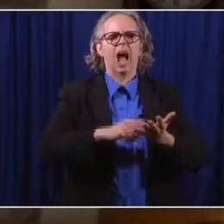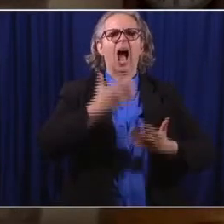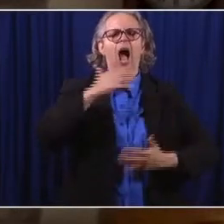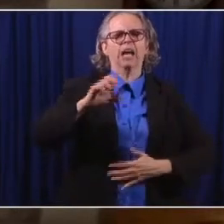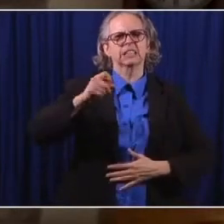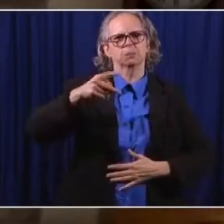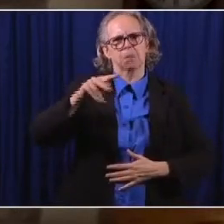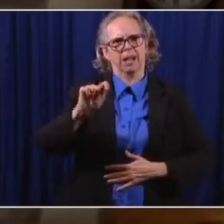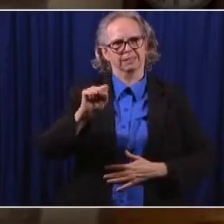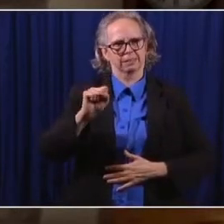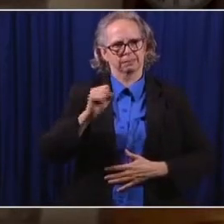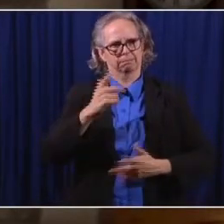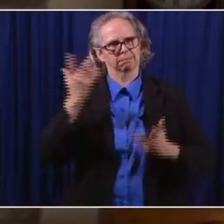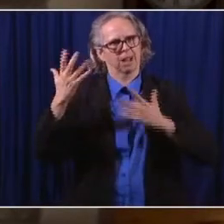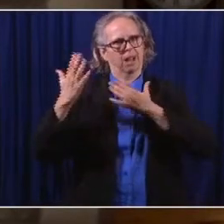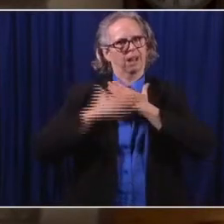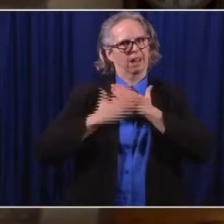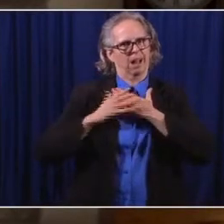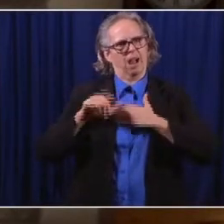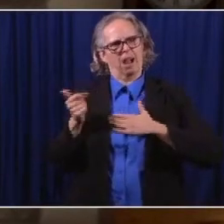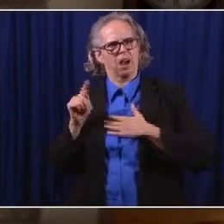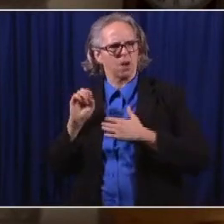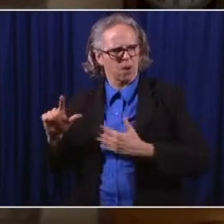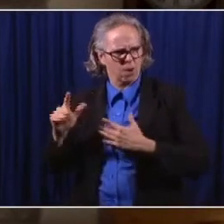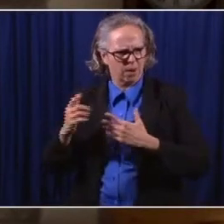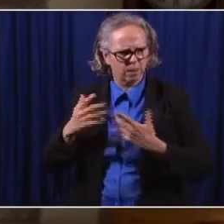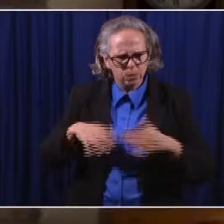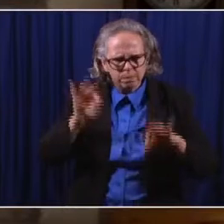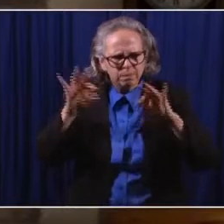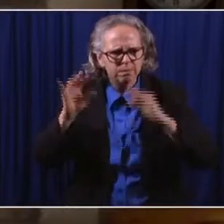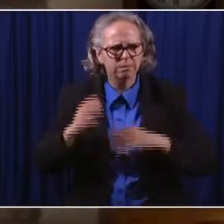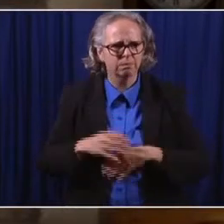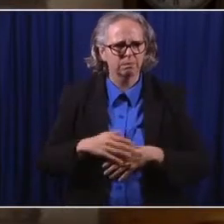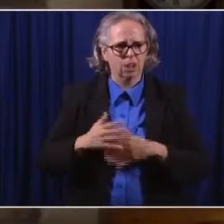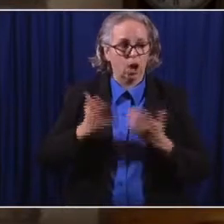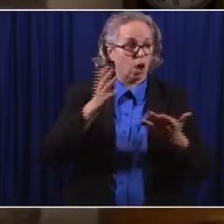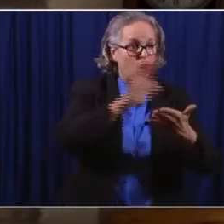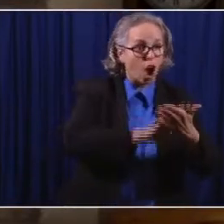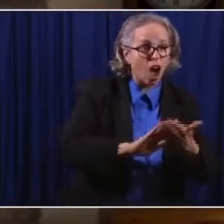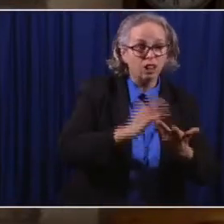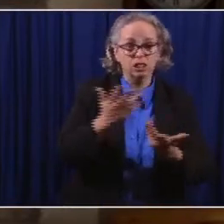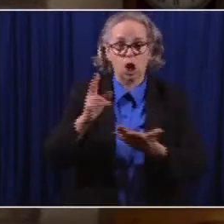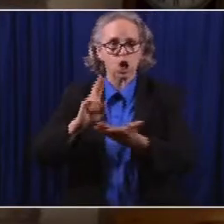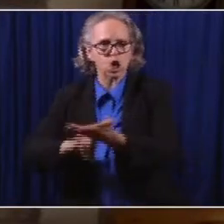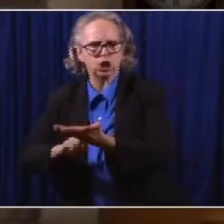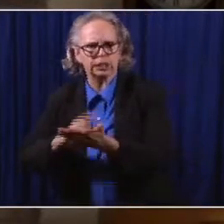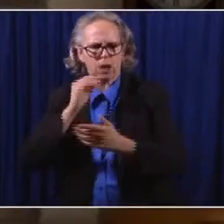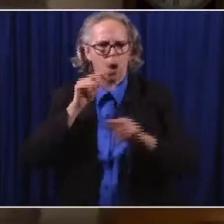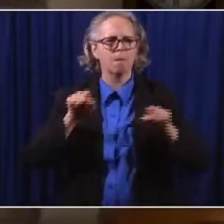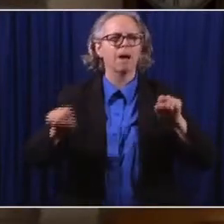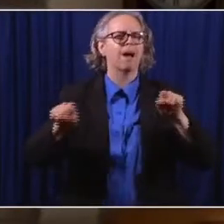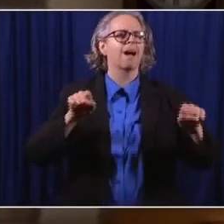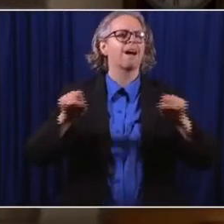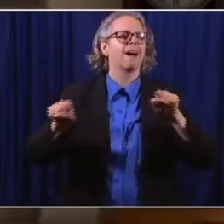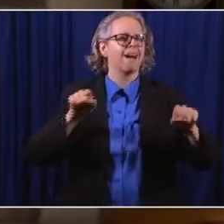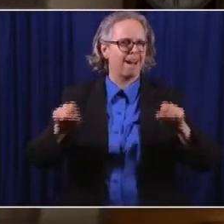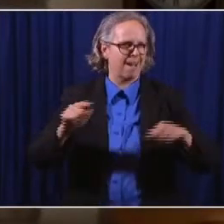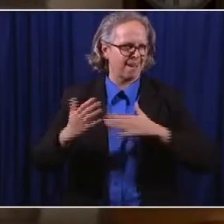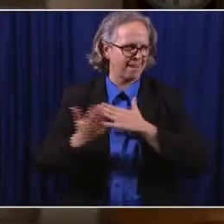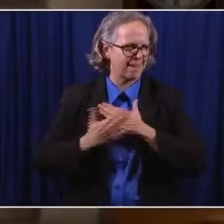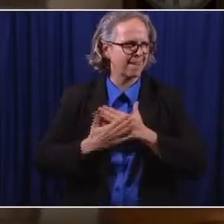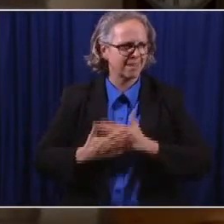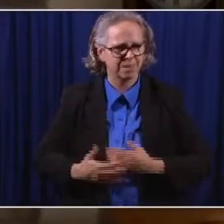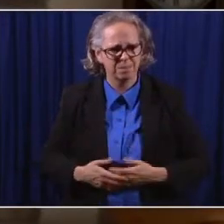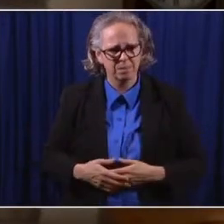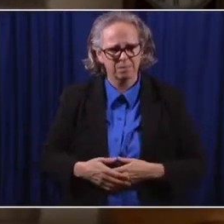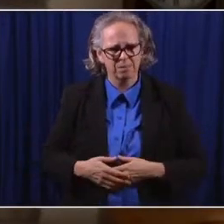like universities, nursing homes, or other congregate settings with additional testing and tracing. Initial sampling sites were located in